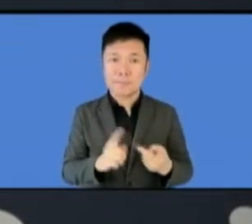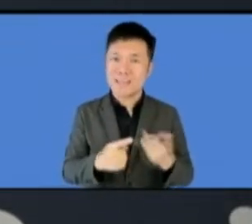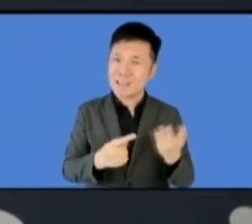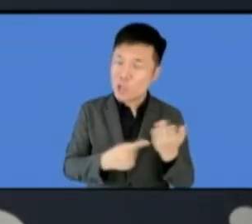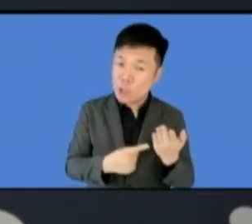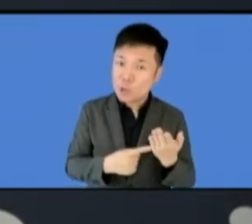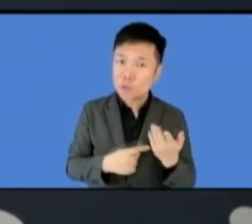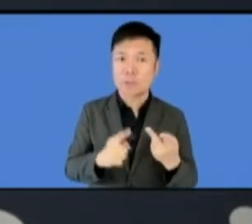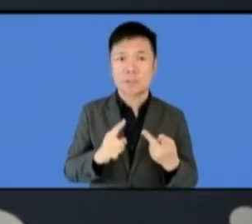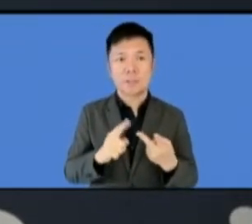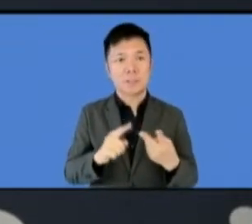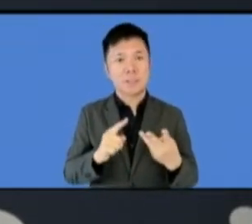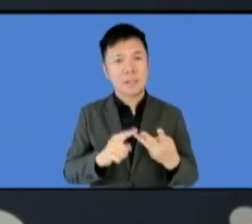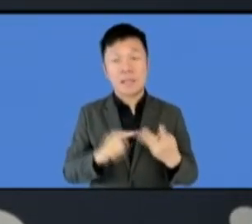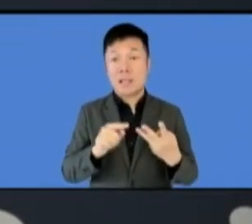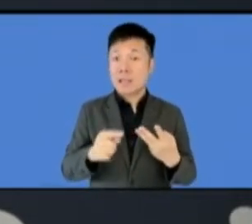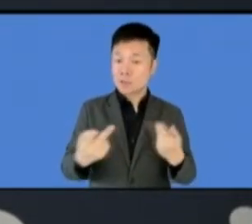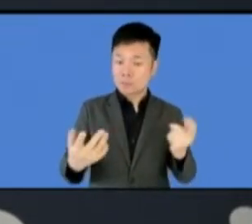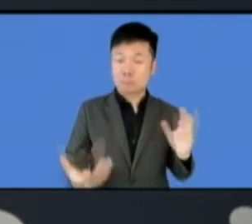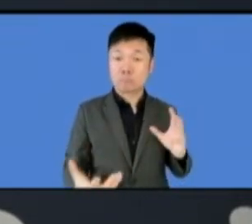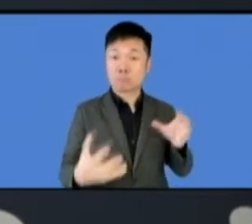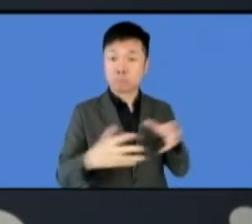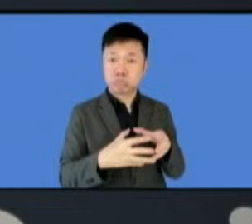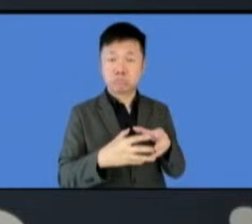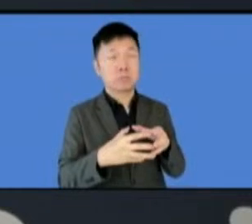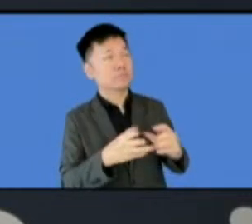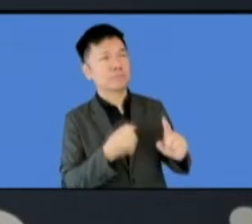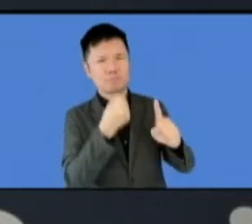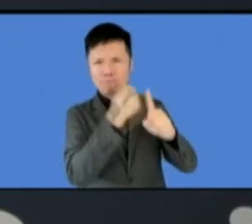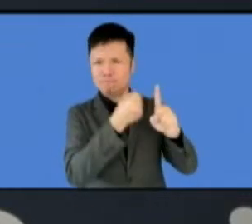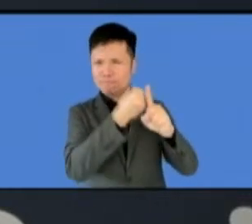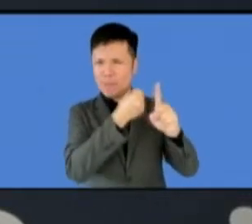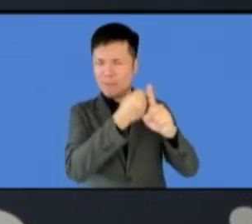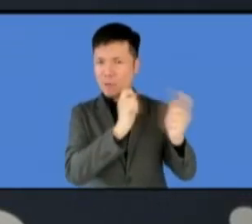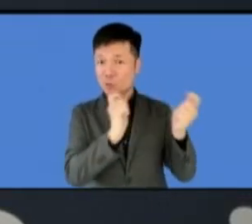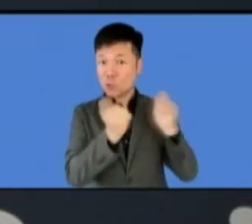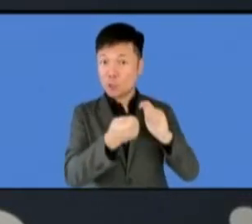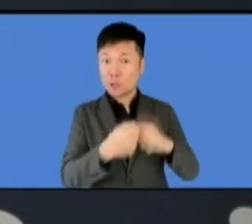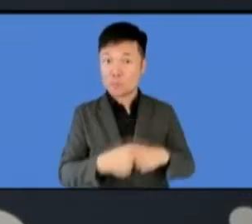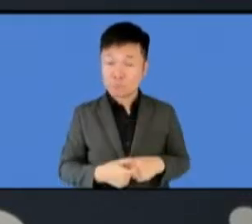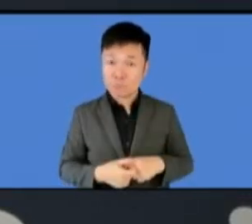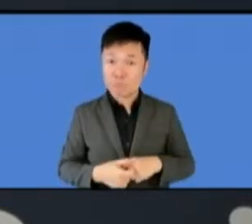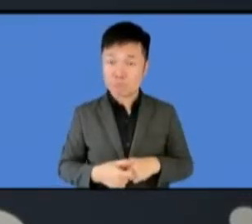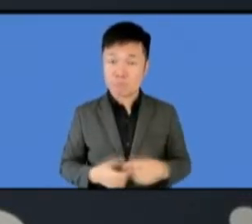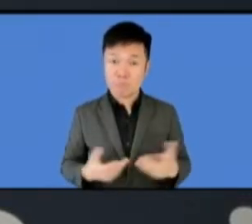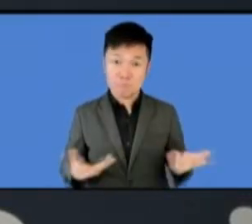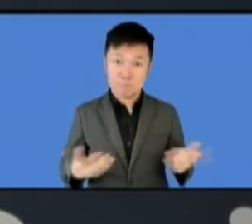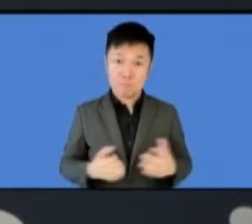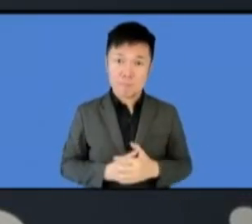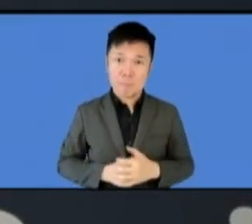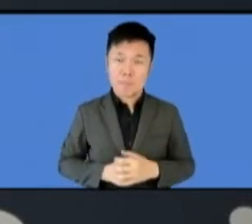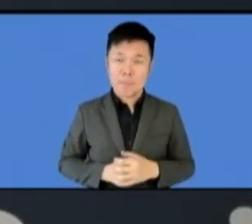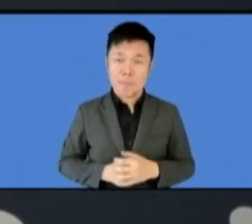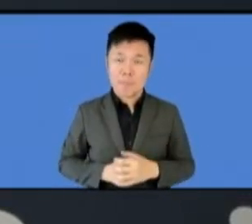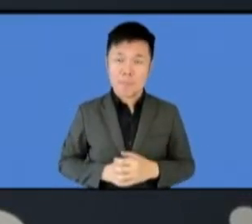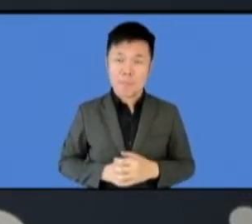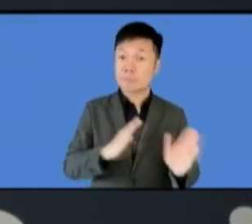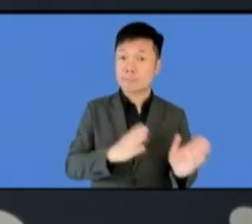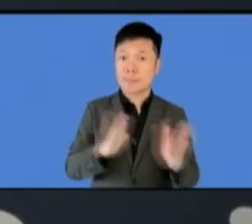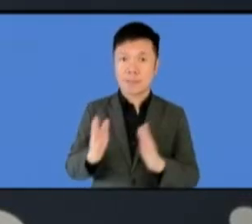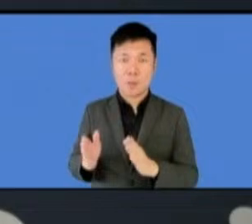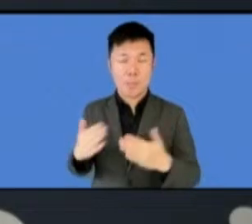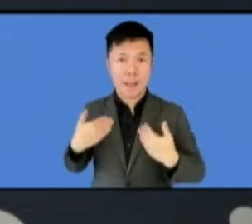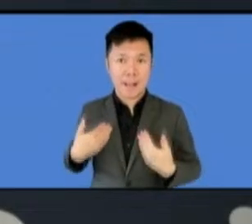about advocating for change together, and it's very powerful. Now, coming to health, now that's one of the areas